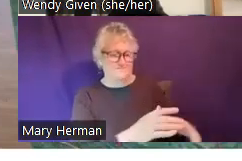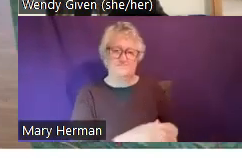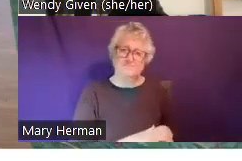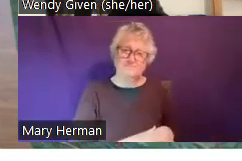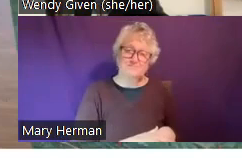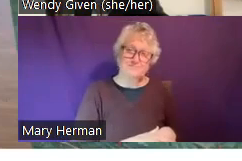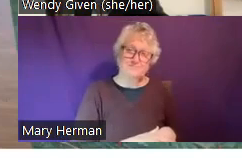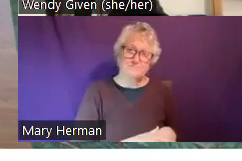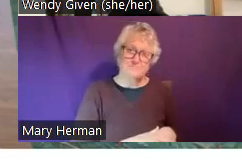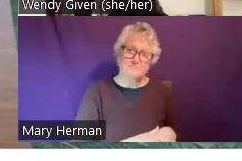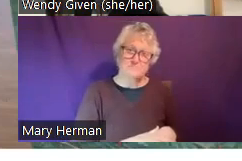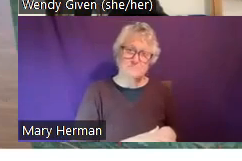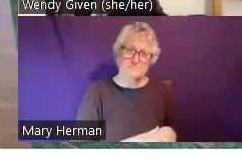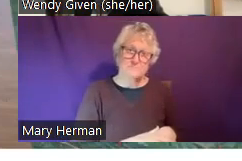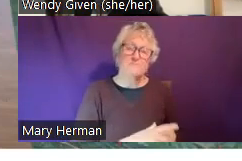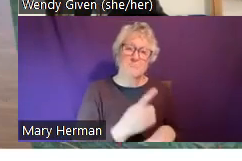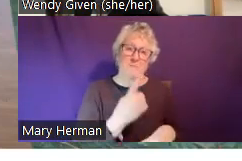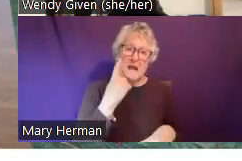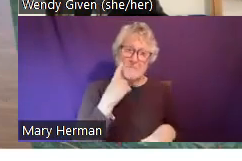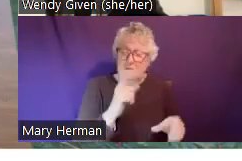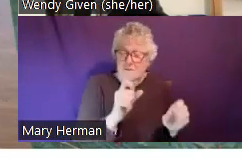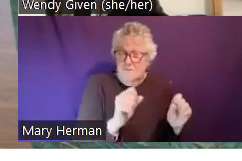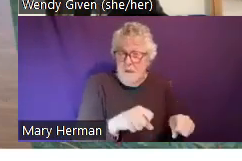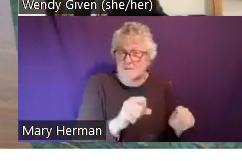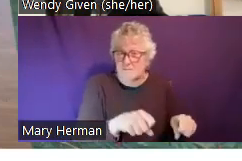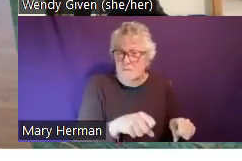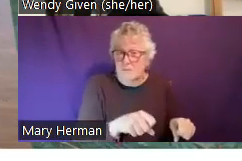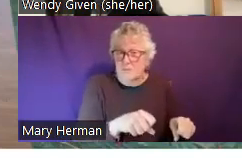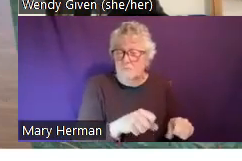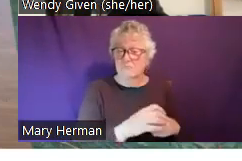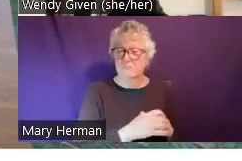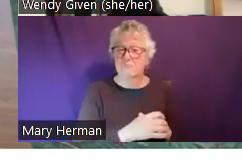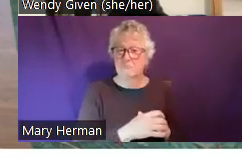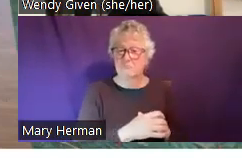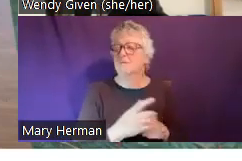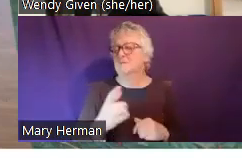possibility. Yeah, definitely.